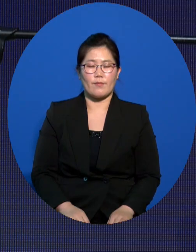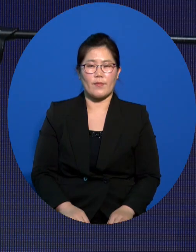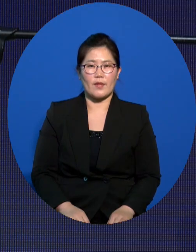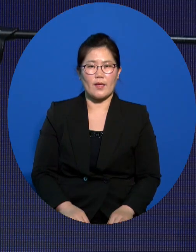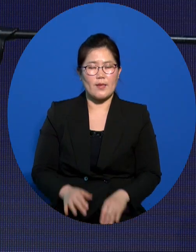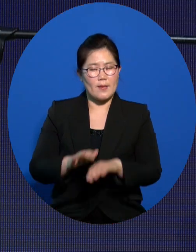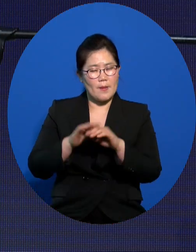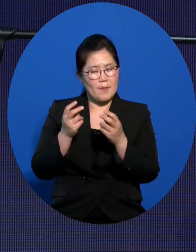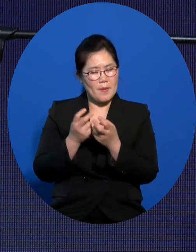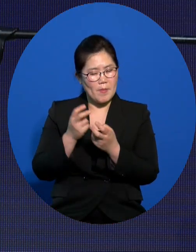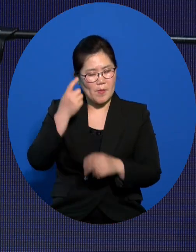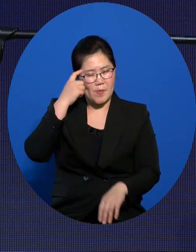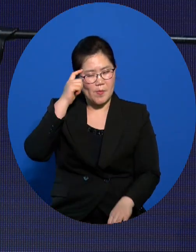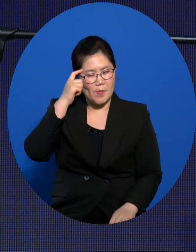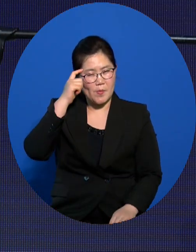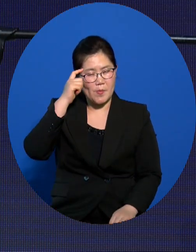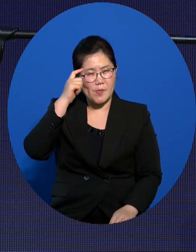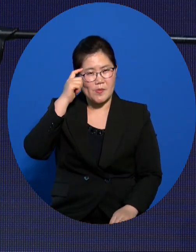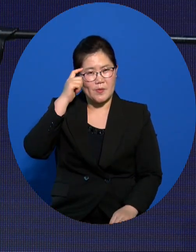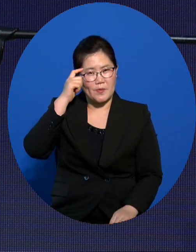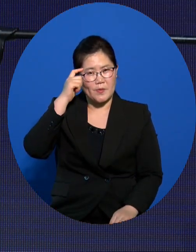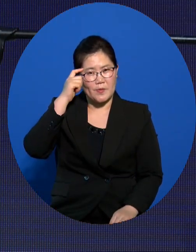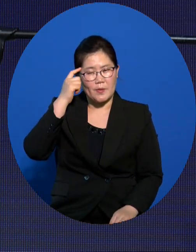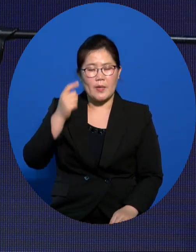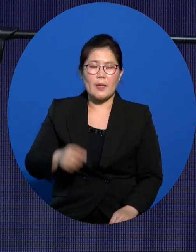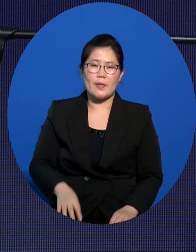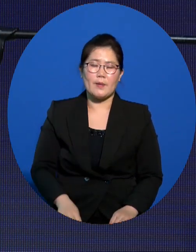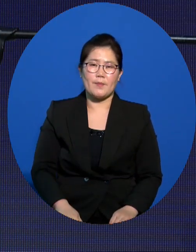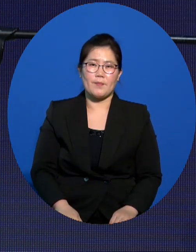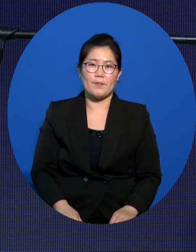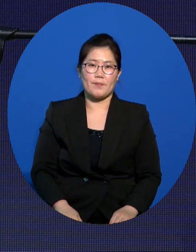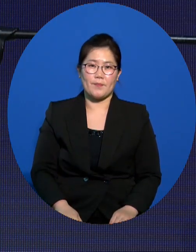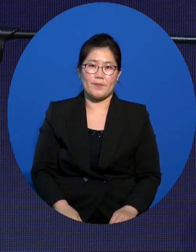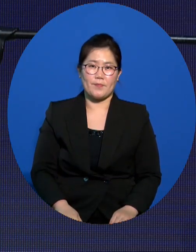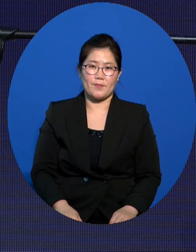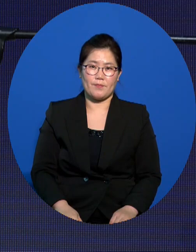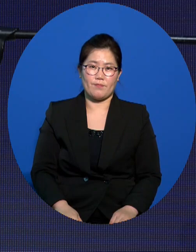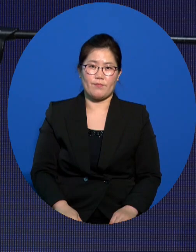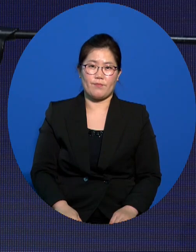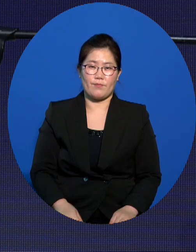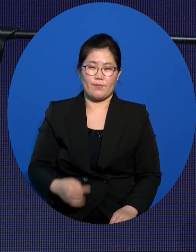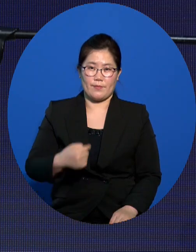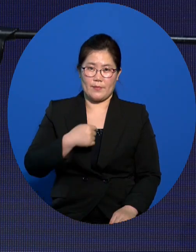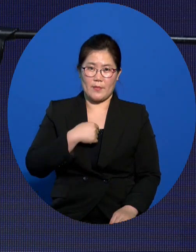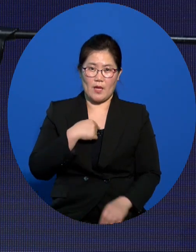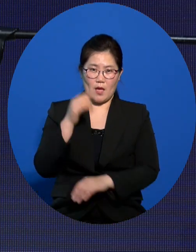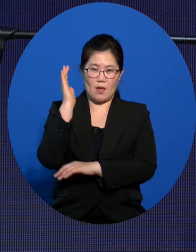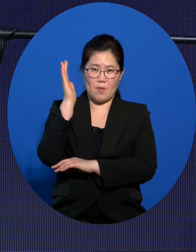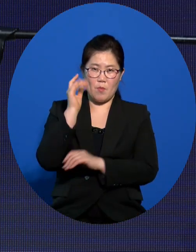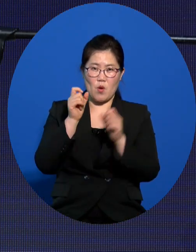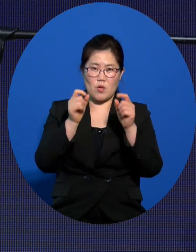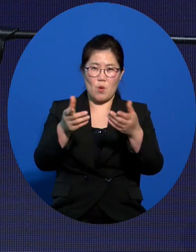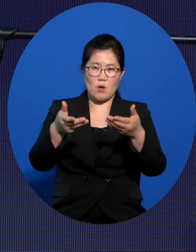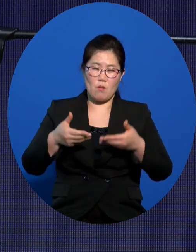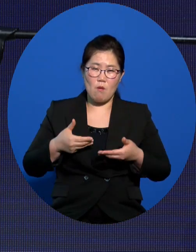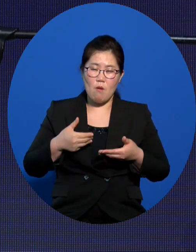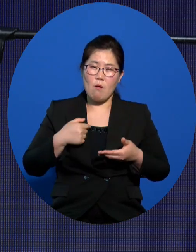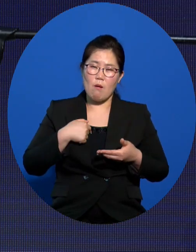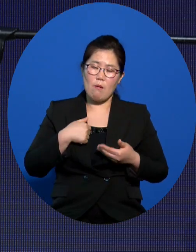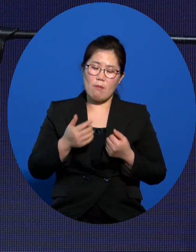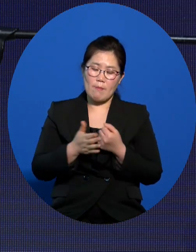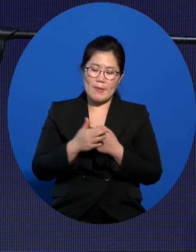disabilities. Also, I thought about some of the solutions to the challenges at hand. Now, since you gave me